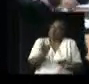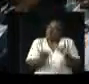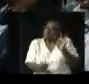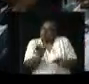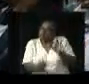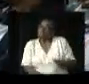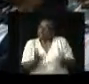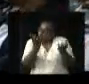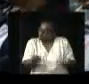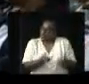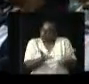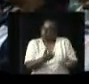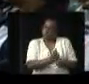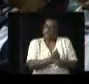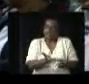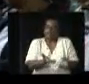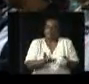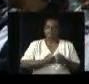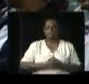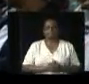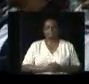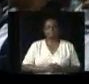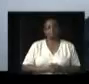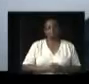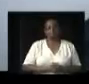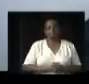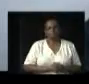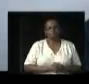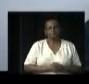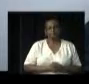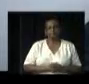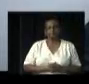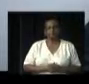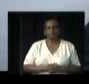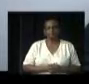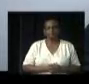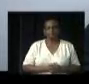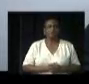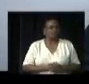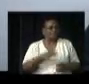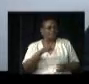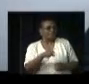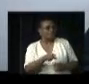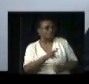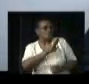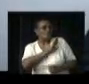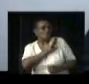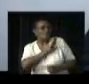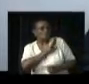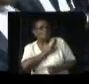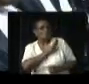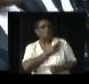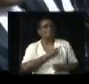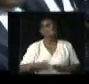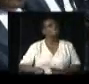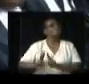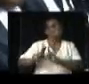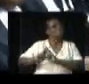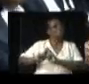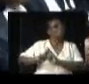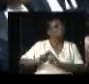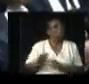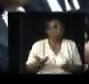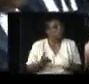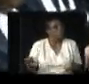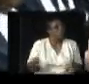magistrate. With this, tasks and responsibilities go hand in hand. Hence, the district judge gave